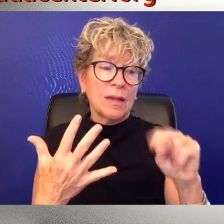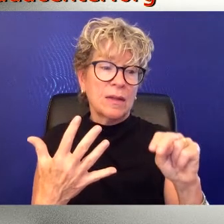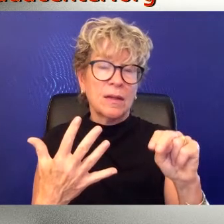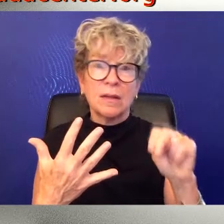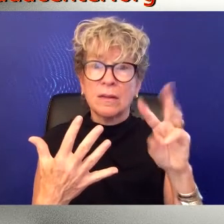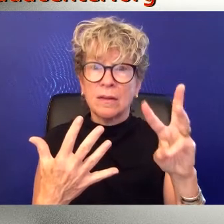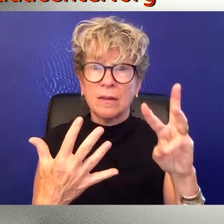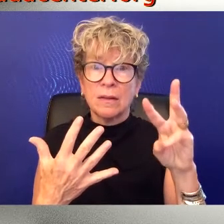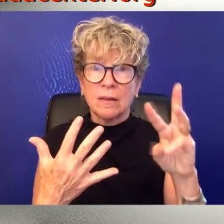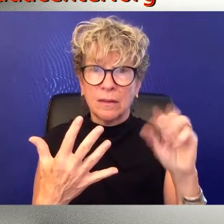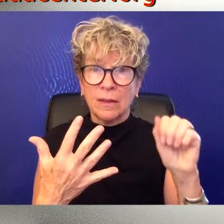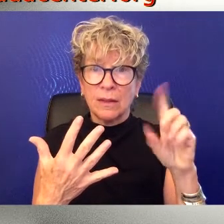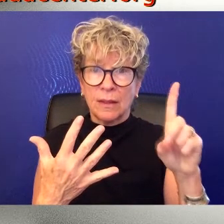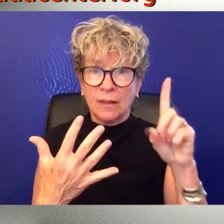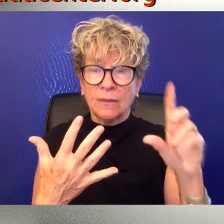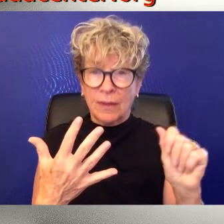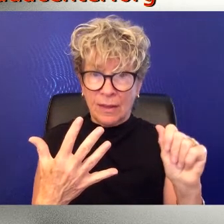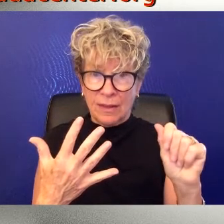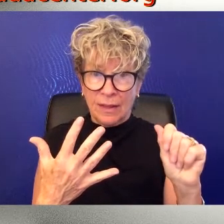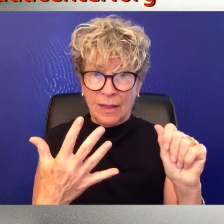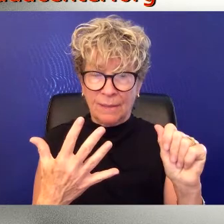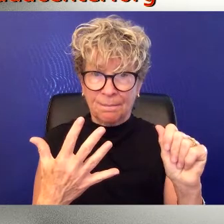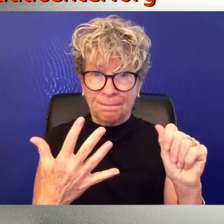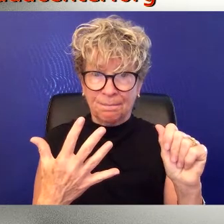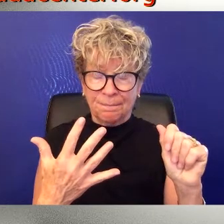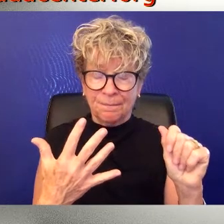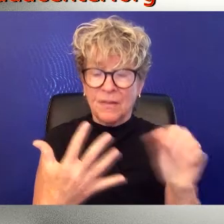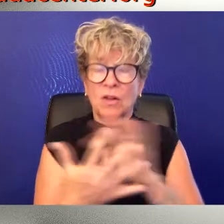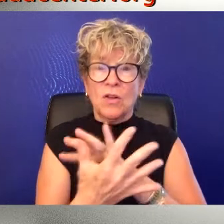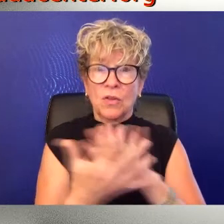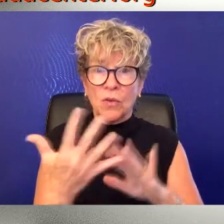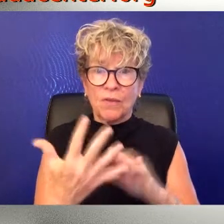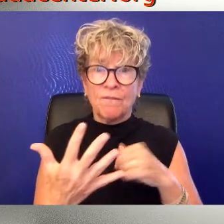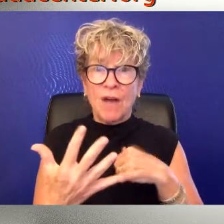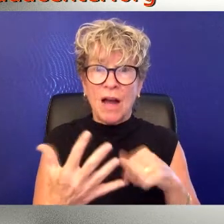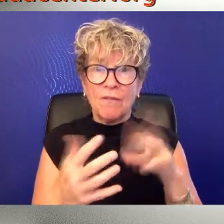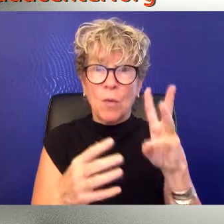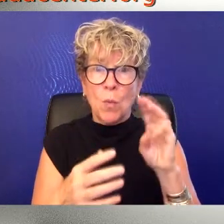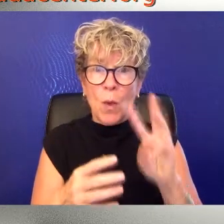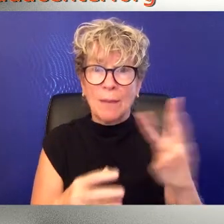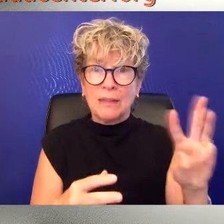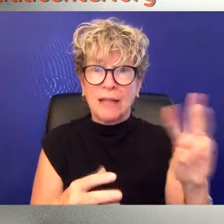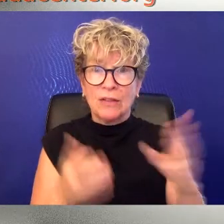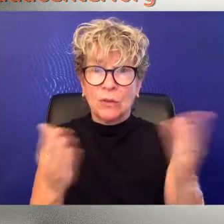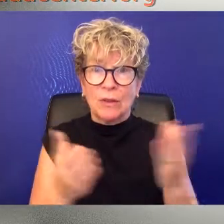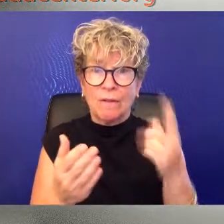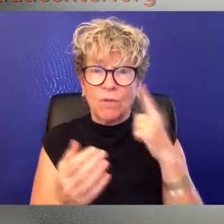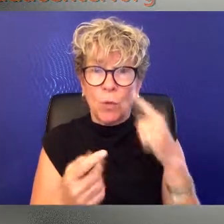aclu.org/know-your-rights/disability-rights, and nwadacenter.org.